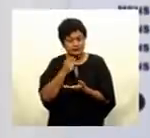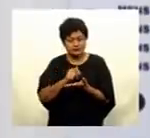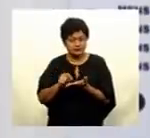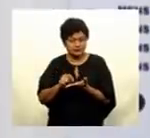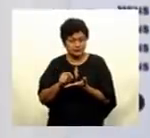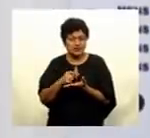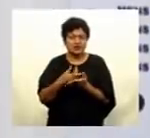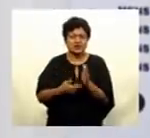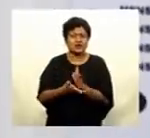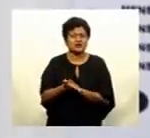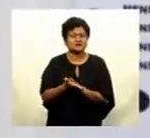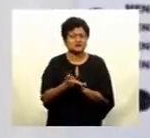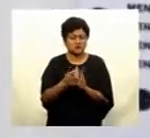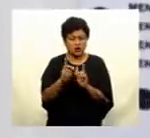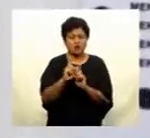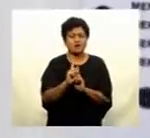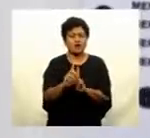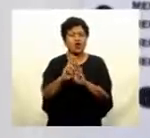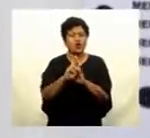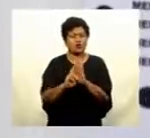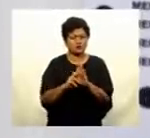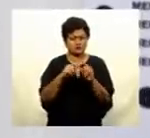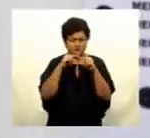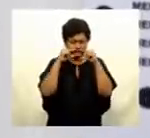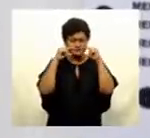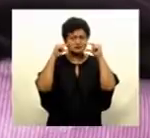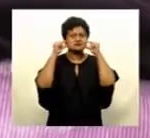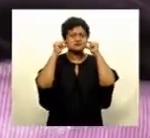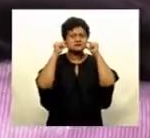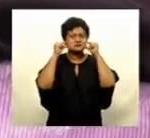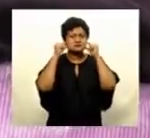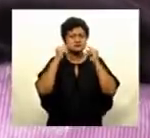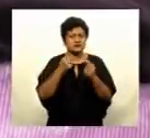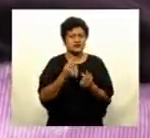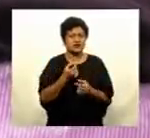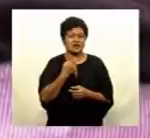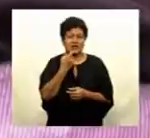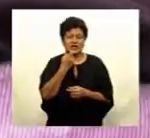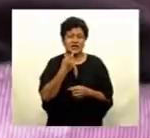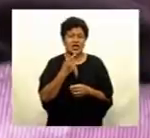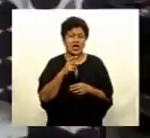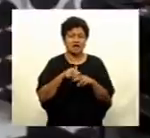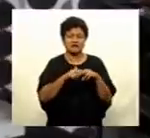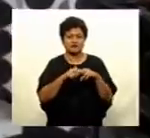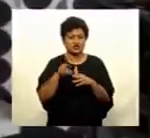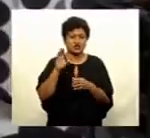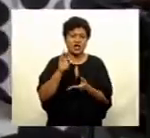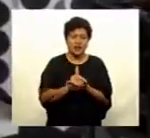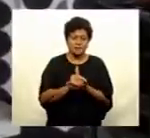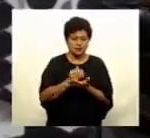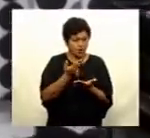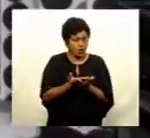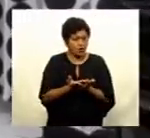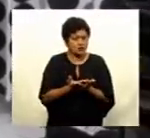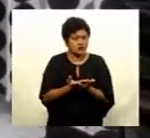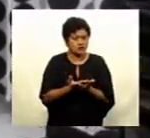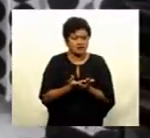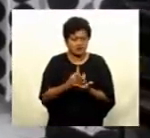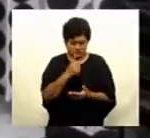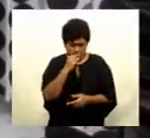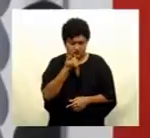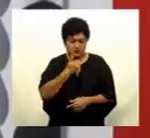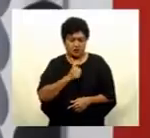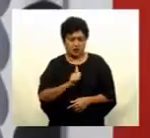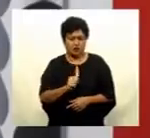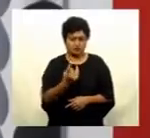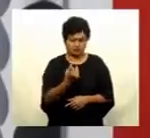put on your mask on, and then your KFG app should be on. And then we allow